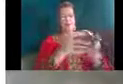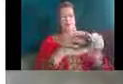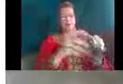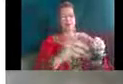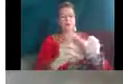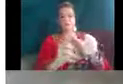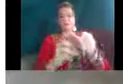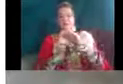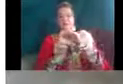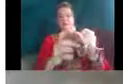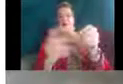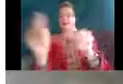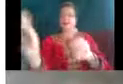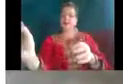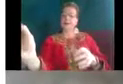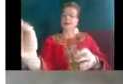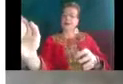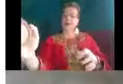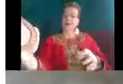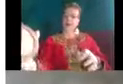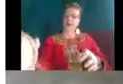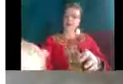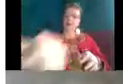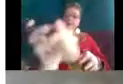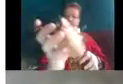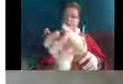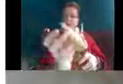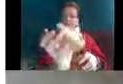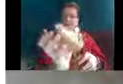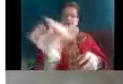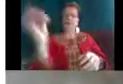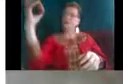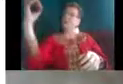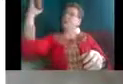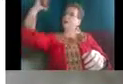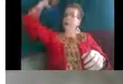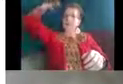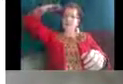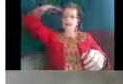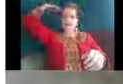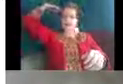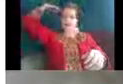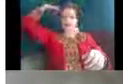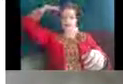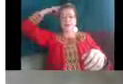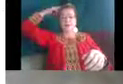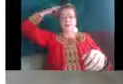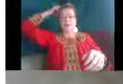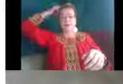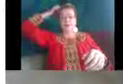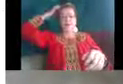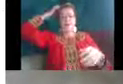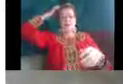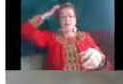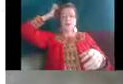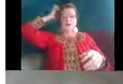called a pillow switch and it has a safety pin in it hope you can see that and so i can put that like in a headrest or on